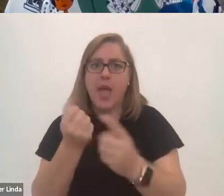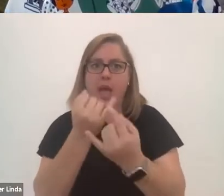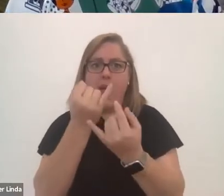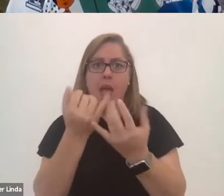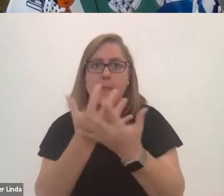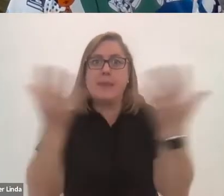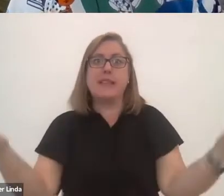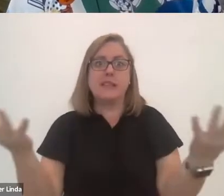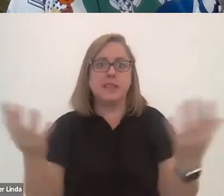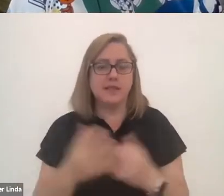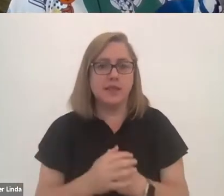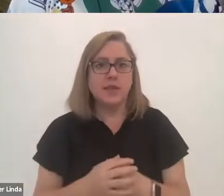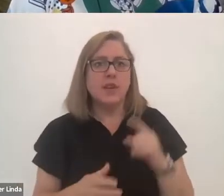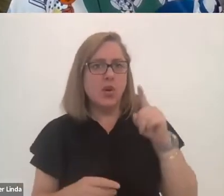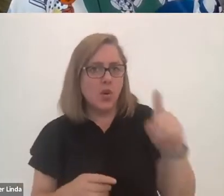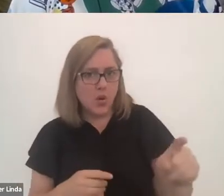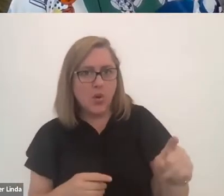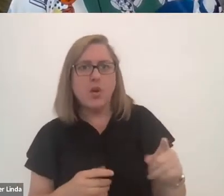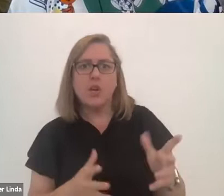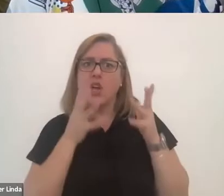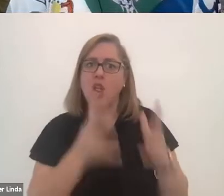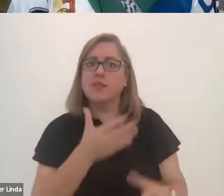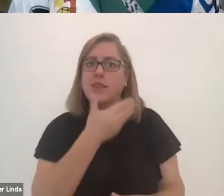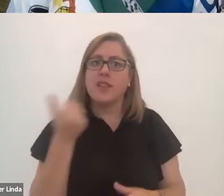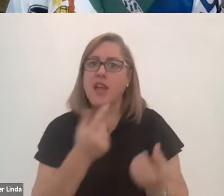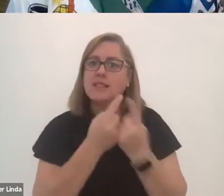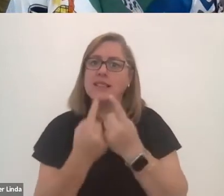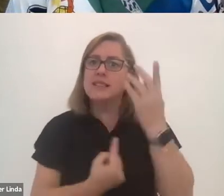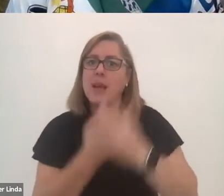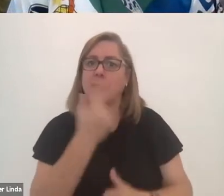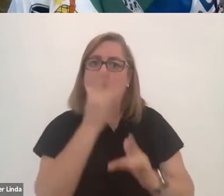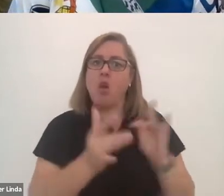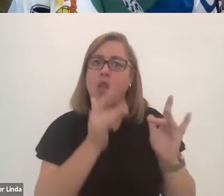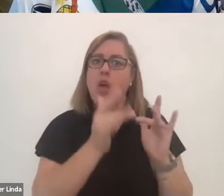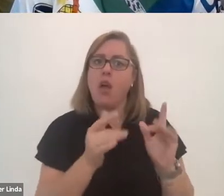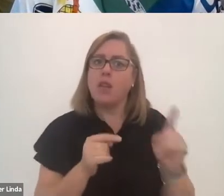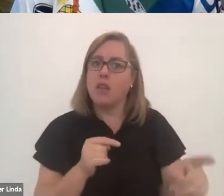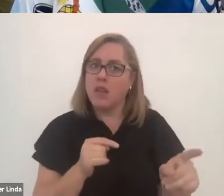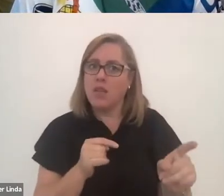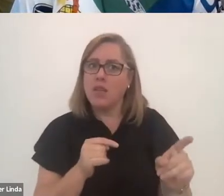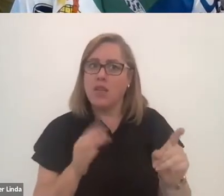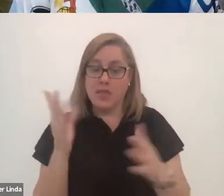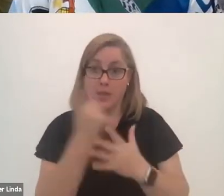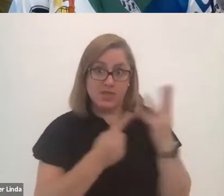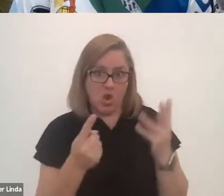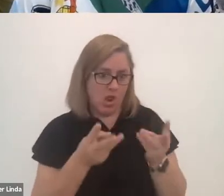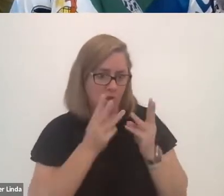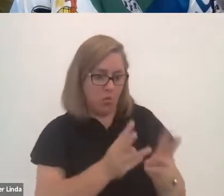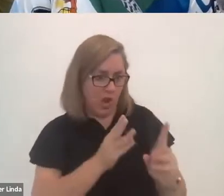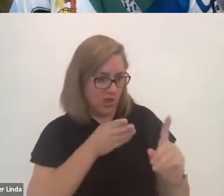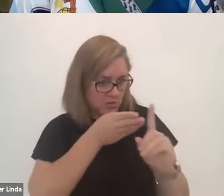there is a lot of really nice stuff happening online, which obviously was kind of a lot of our only avenues for a